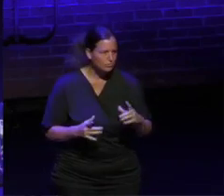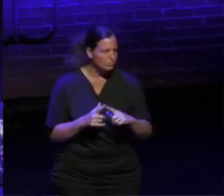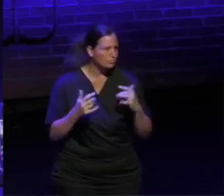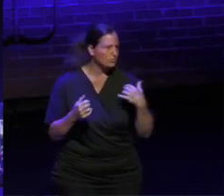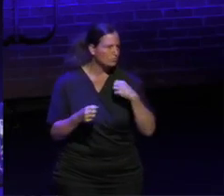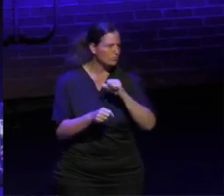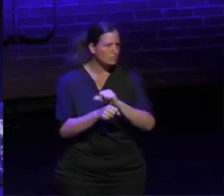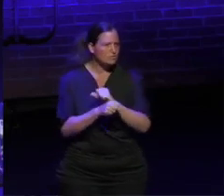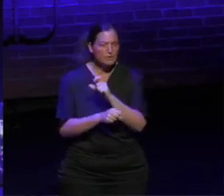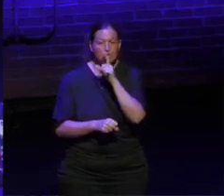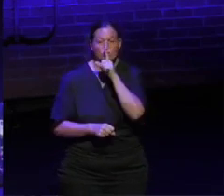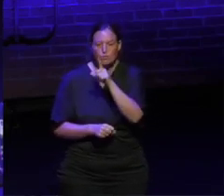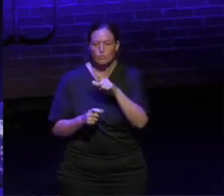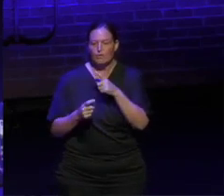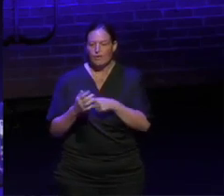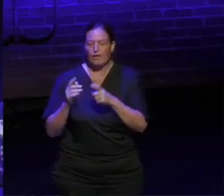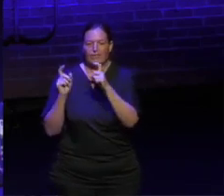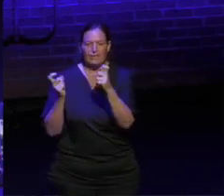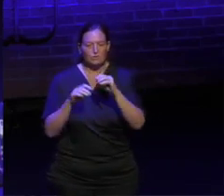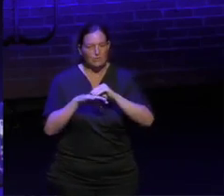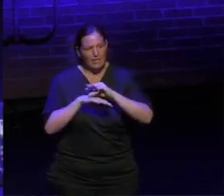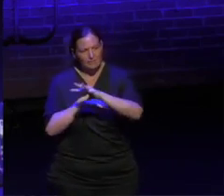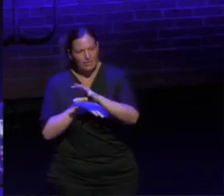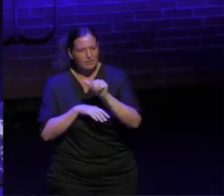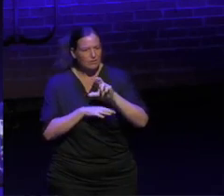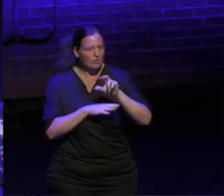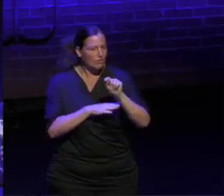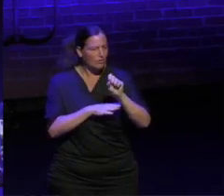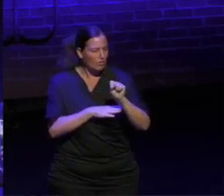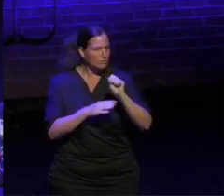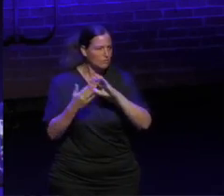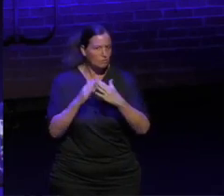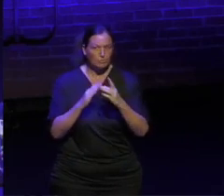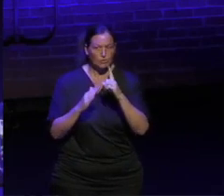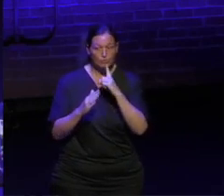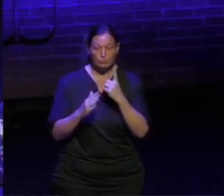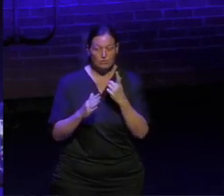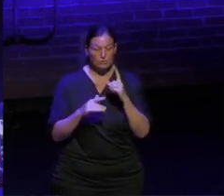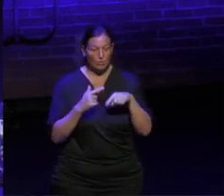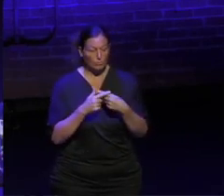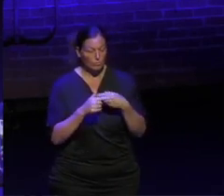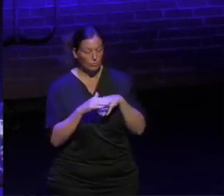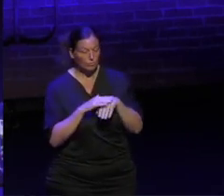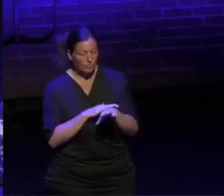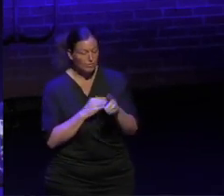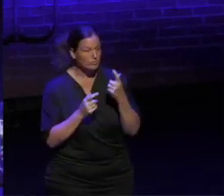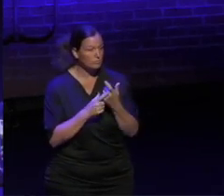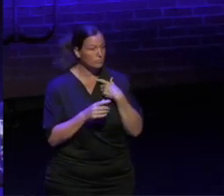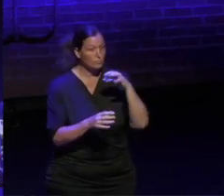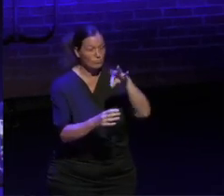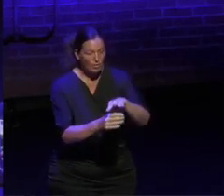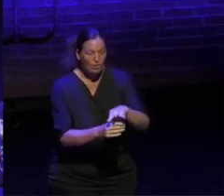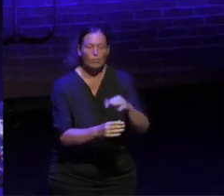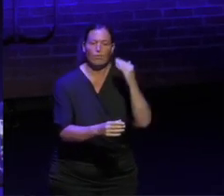working to make sure that the issues that affect the arts community are top of mind when folks go into their polling